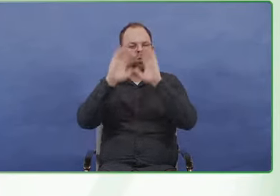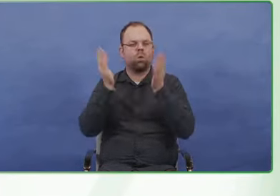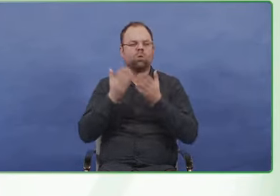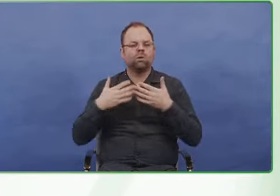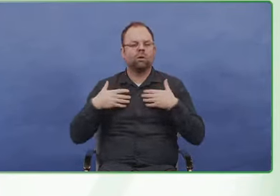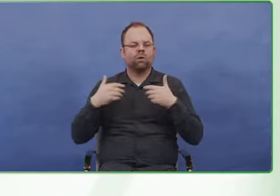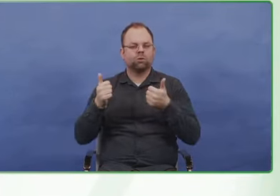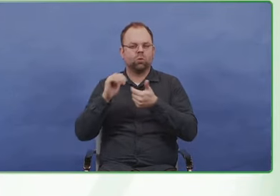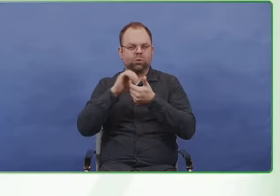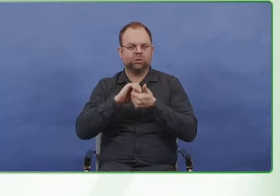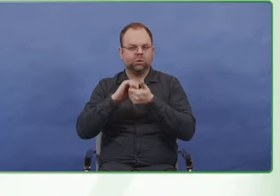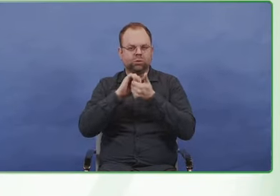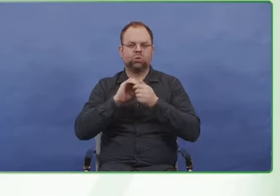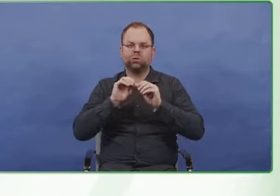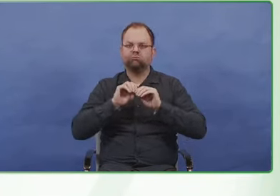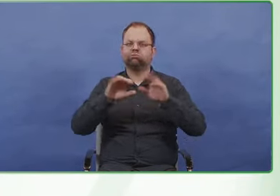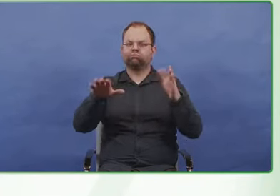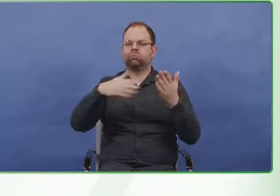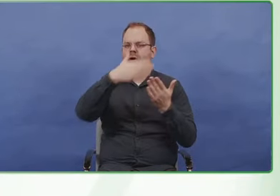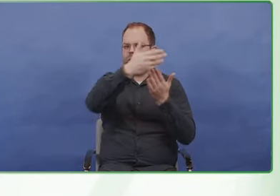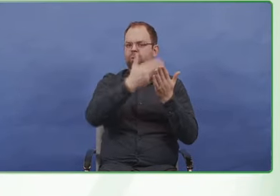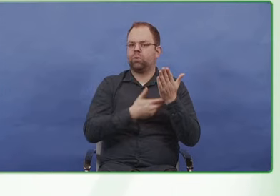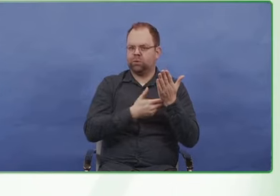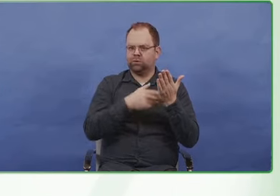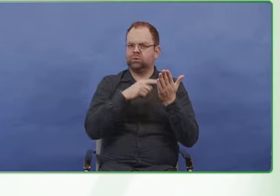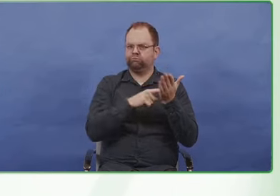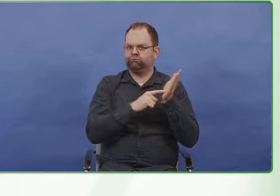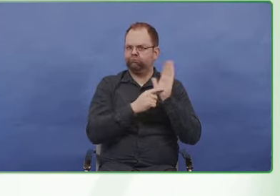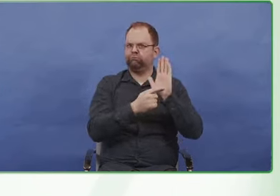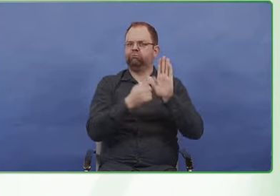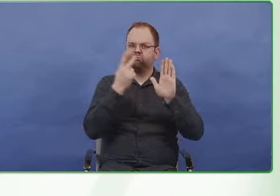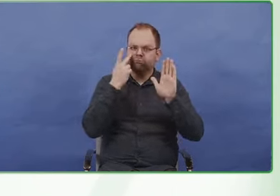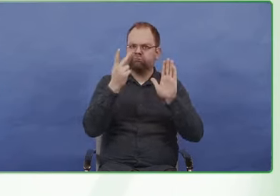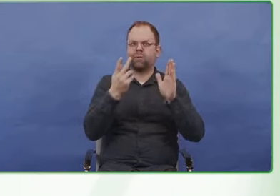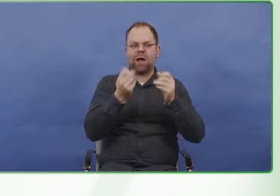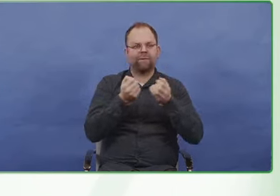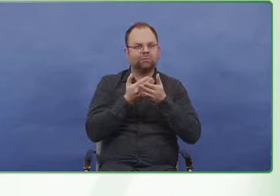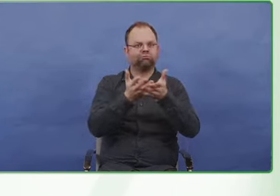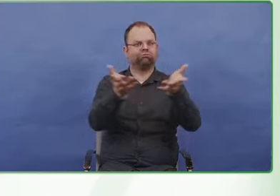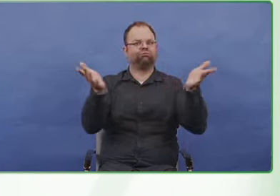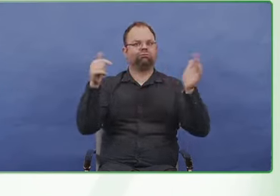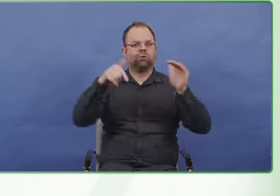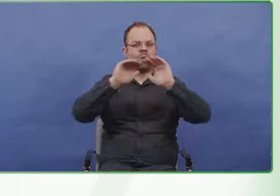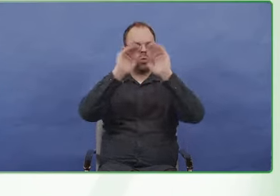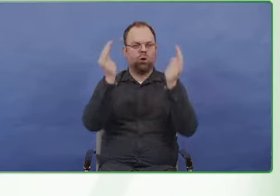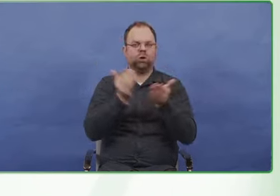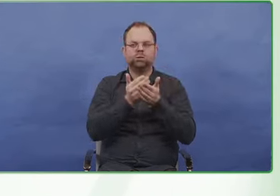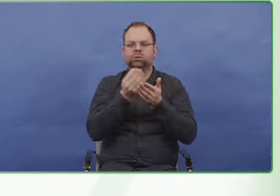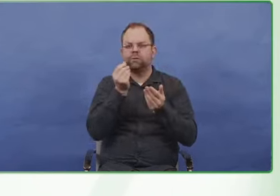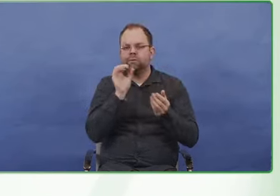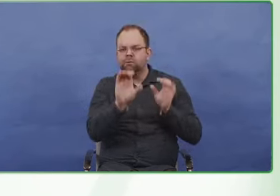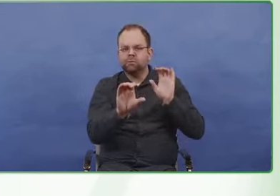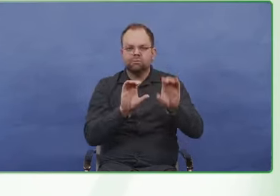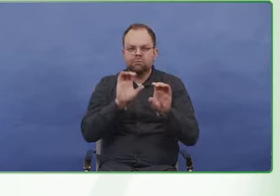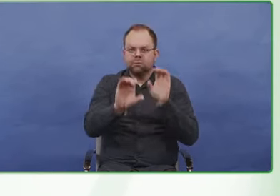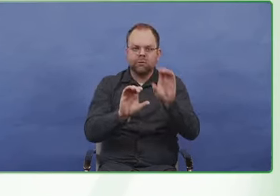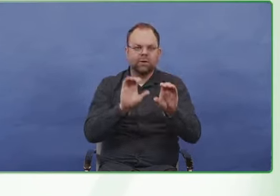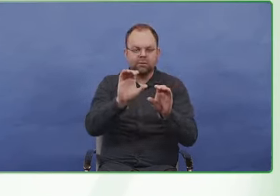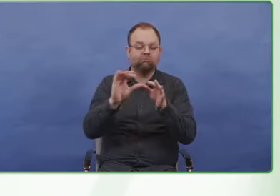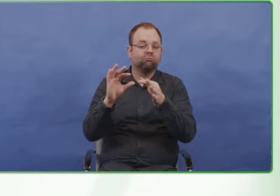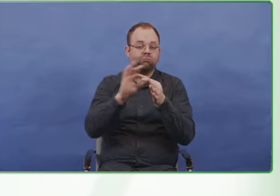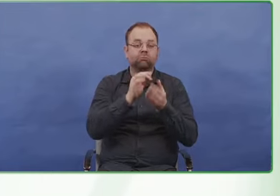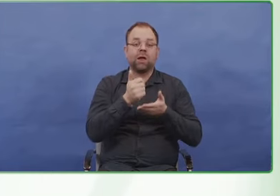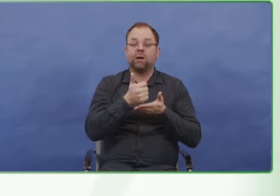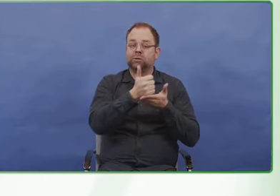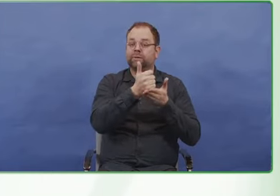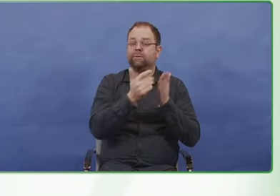countries and currently this year. We, as per the census 2011,